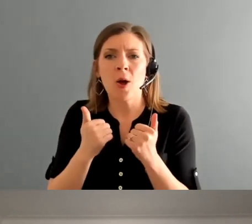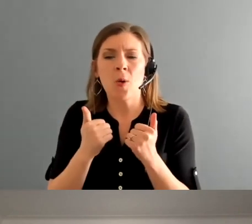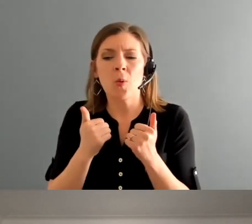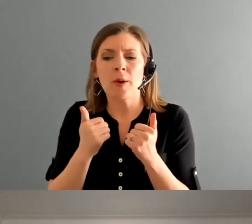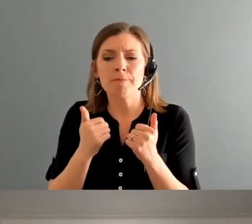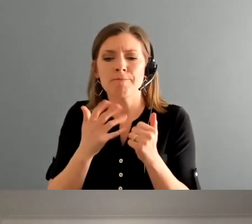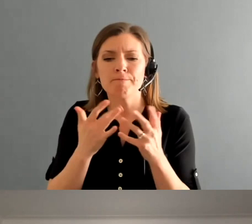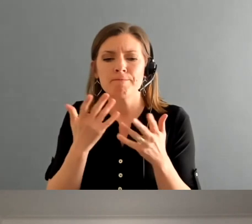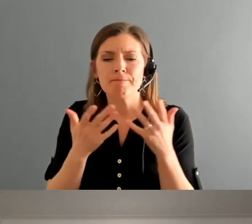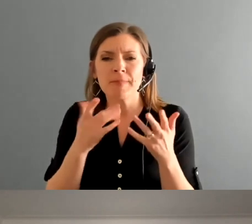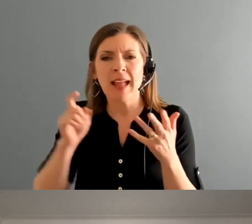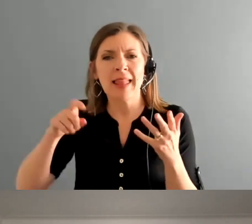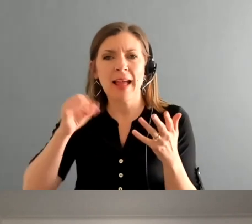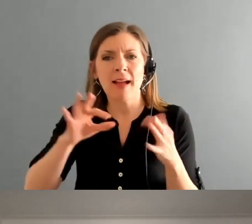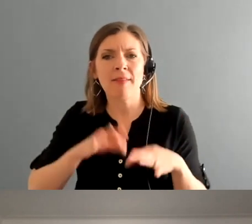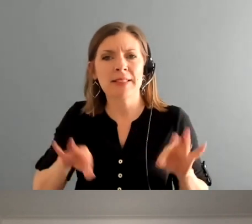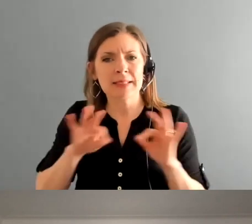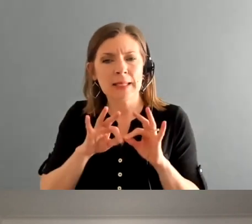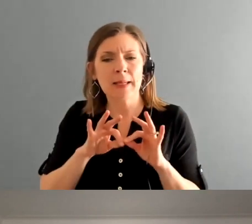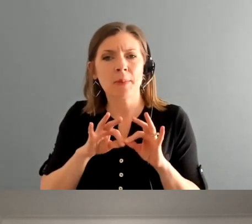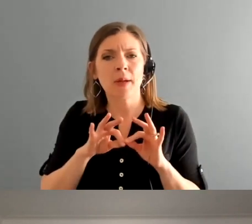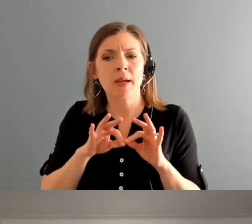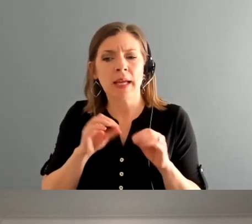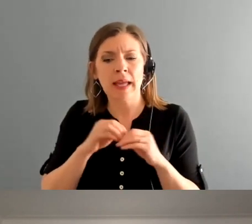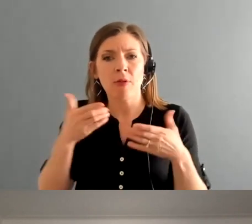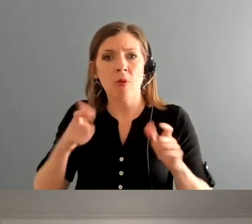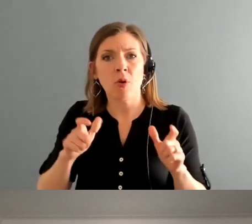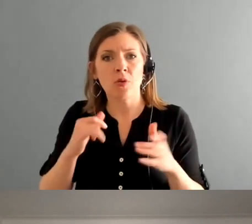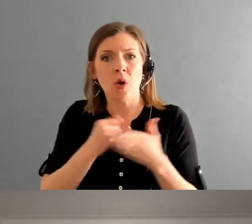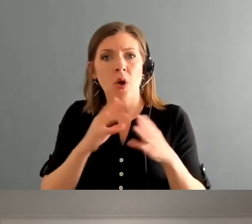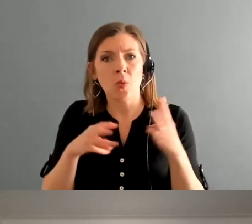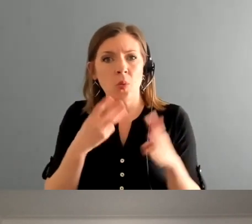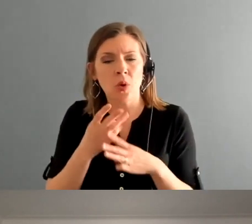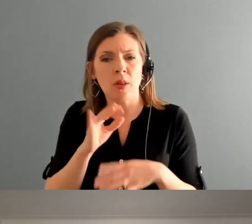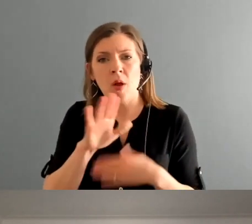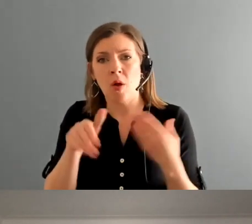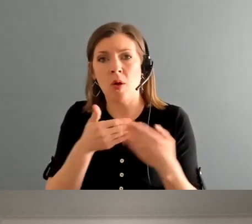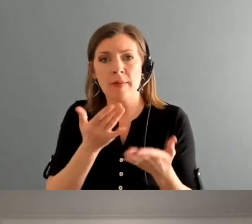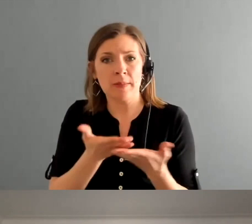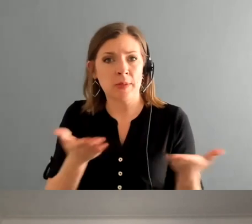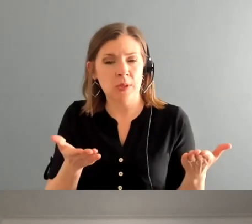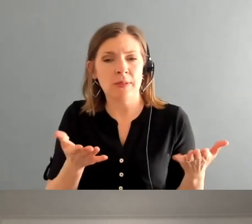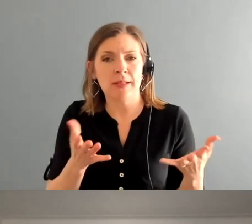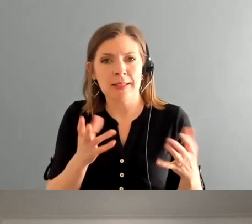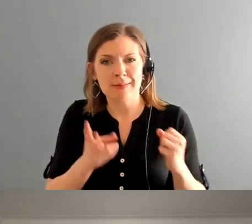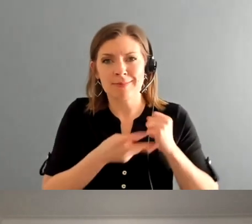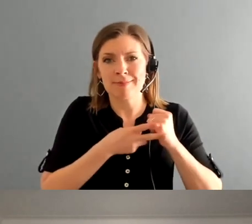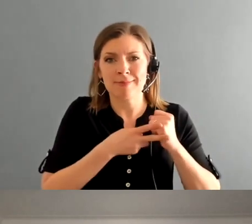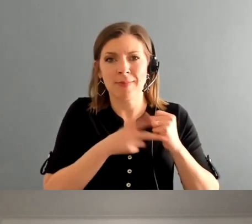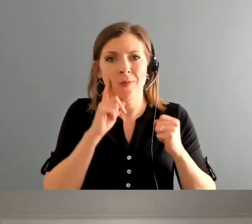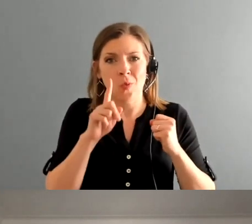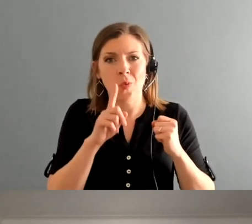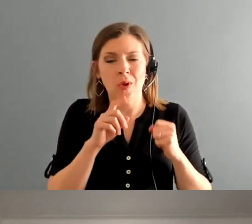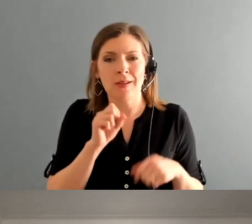Howe's kind of lack of esteem or notoriety in the larger art world, that all of this material had been sequestered in Vermilion,